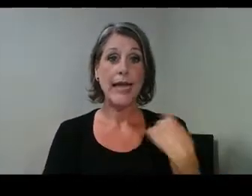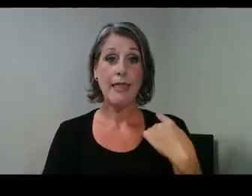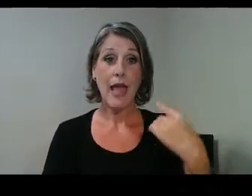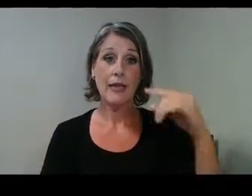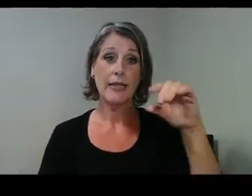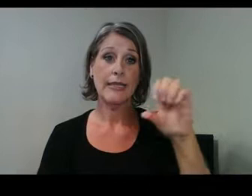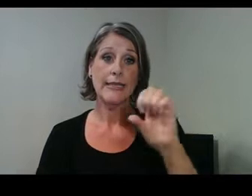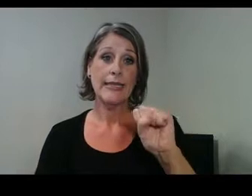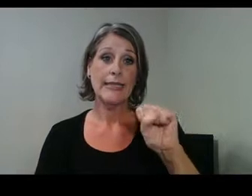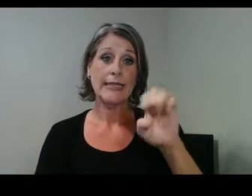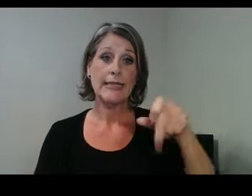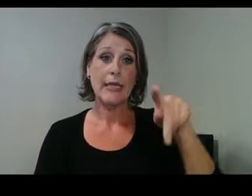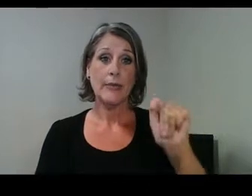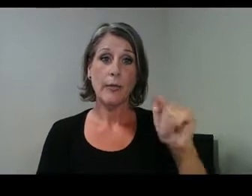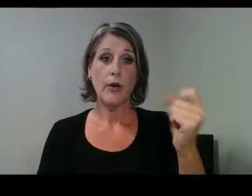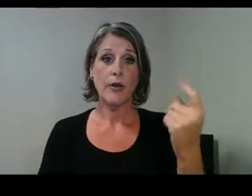Day.